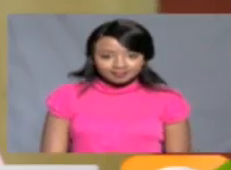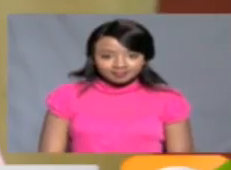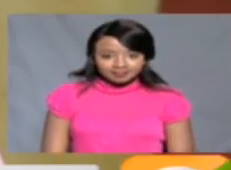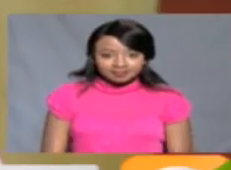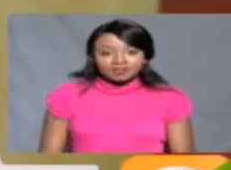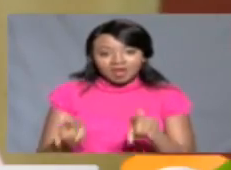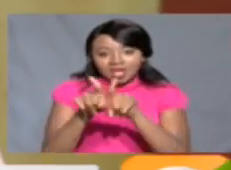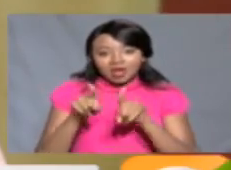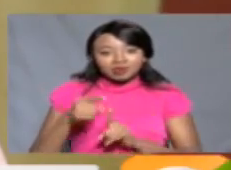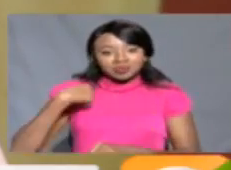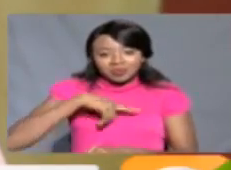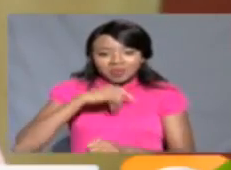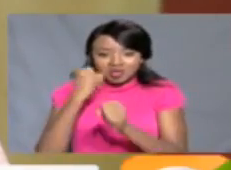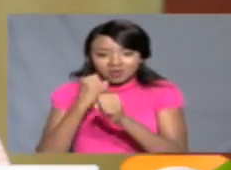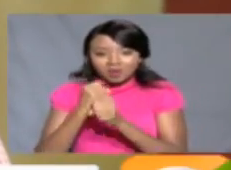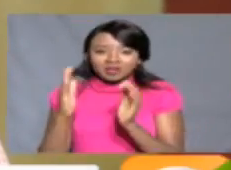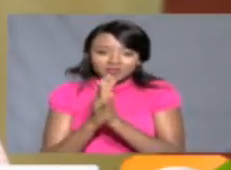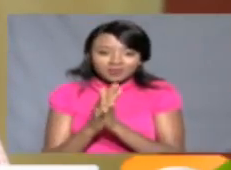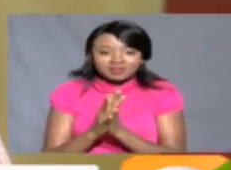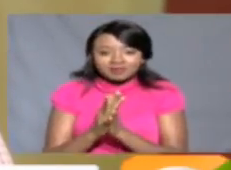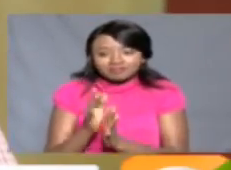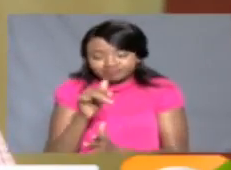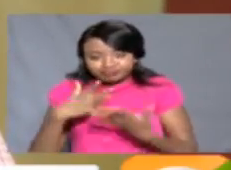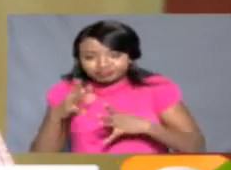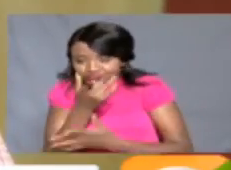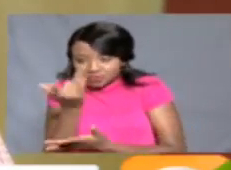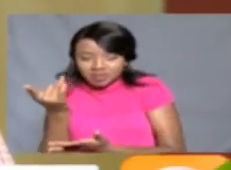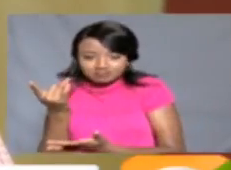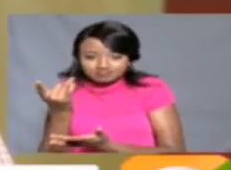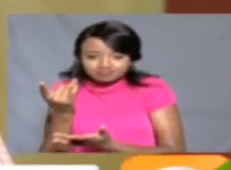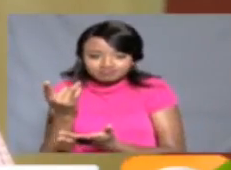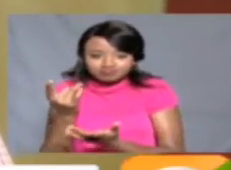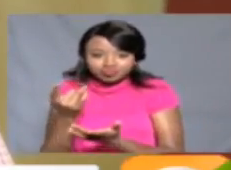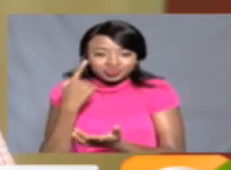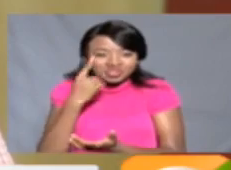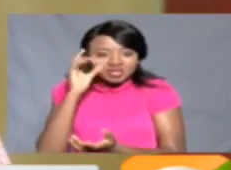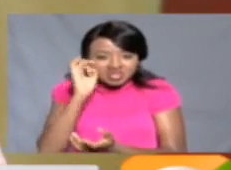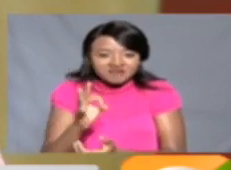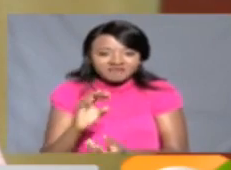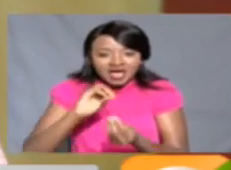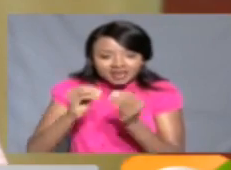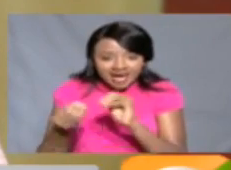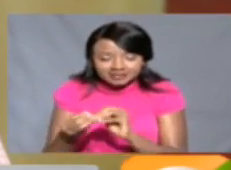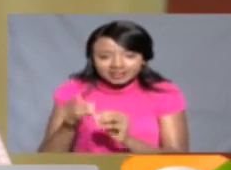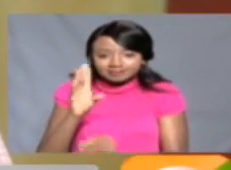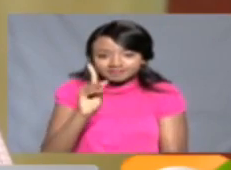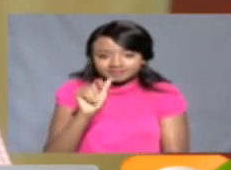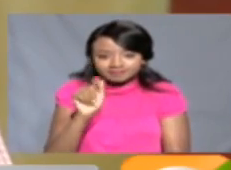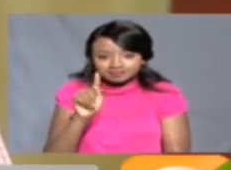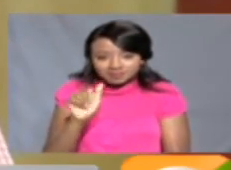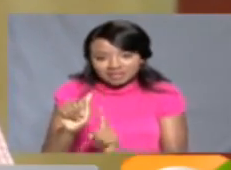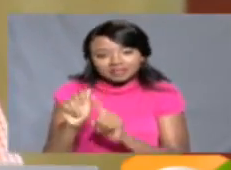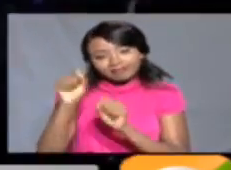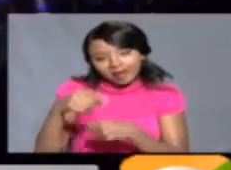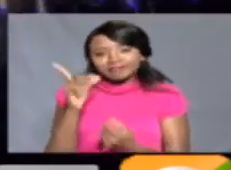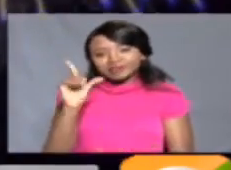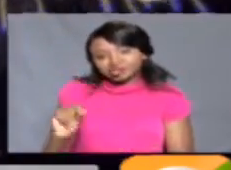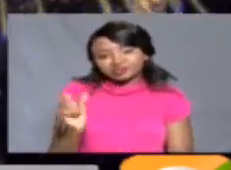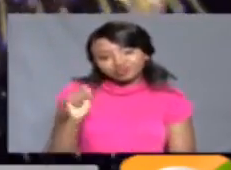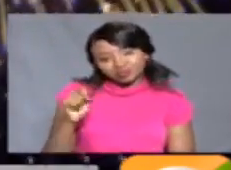engaging with the telcos to see whether, you know, data, because that's the other challenge, can also become more pocket friendly.